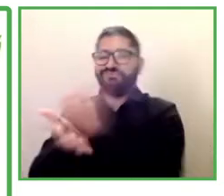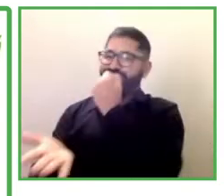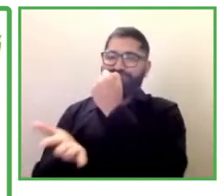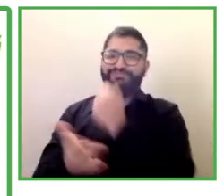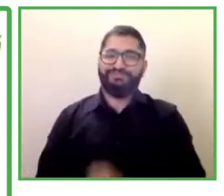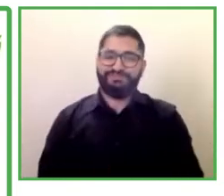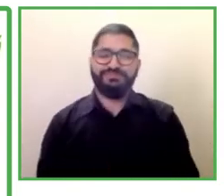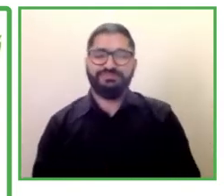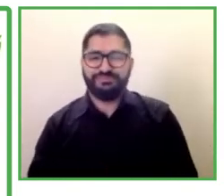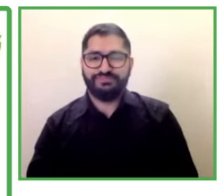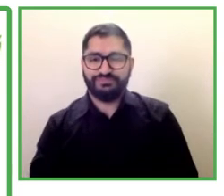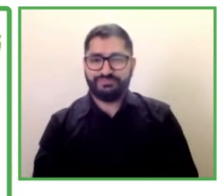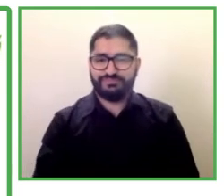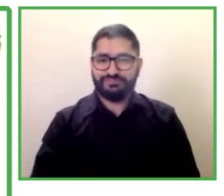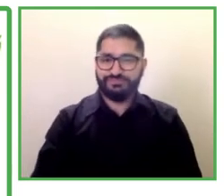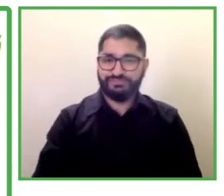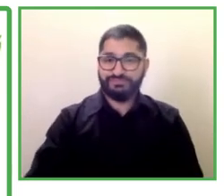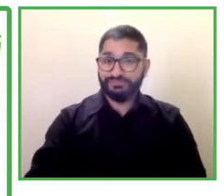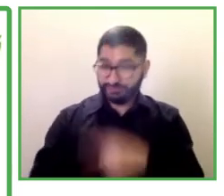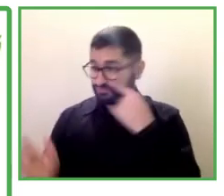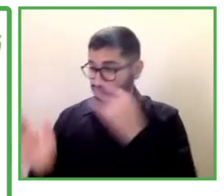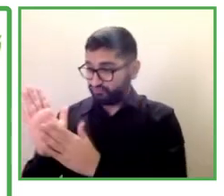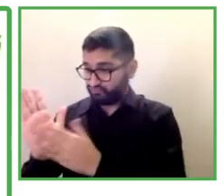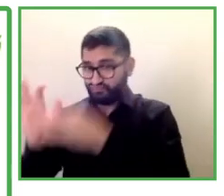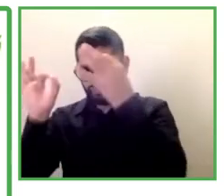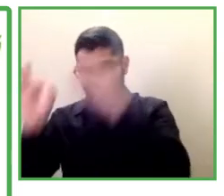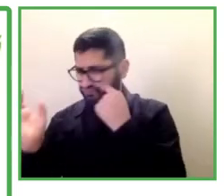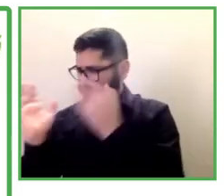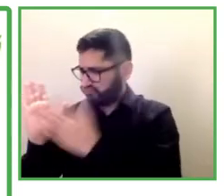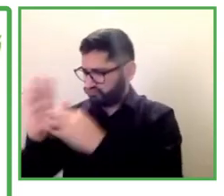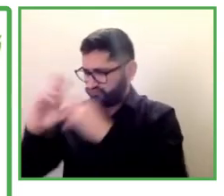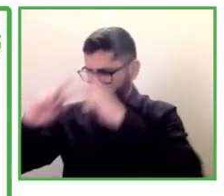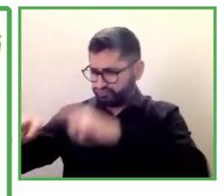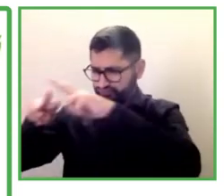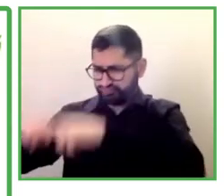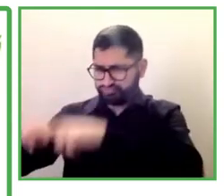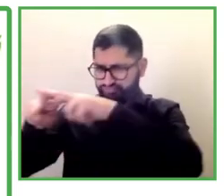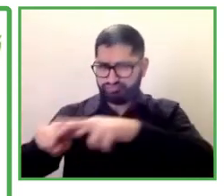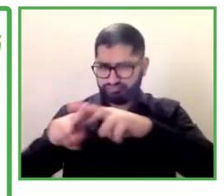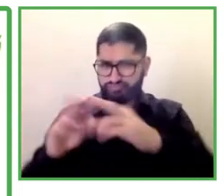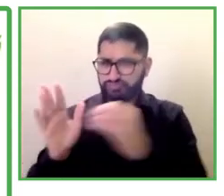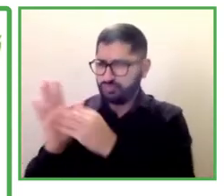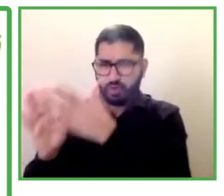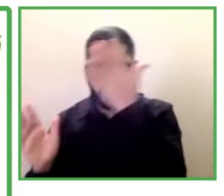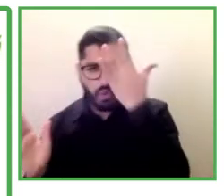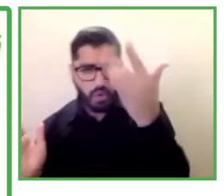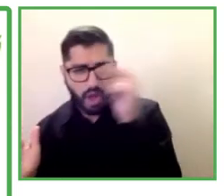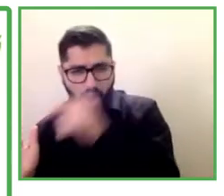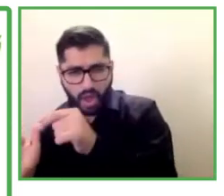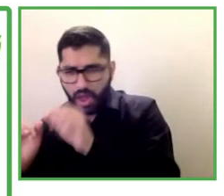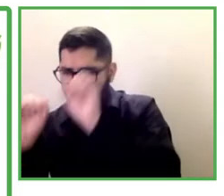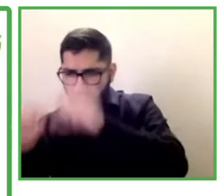testimonies that we have seen, this is a program that is worth it, because this is what it's really,